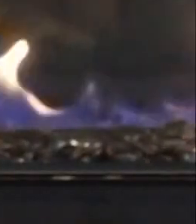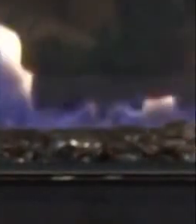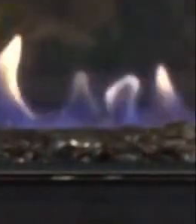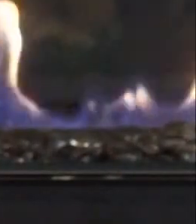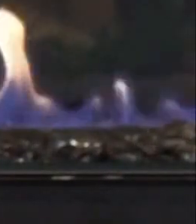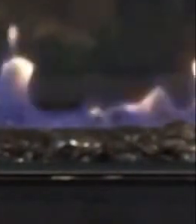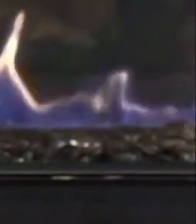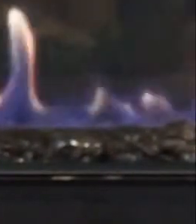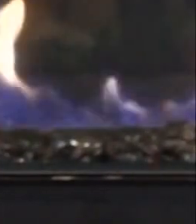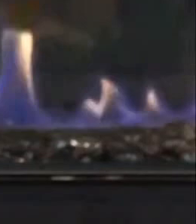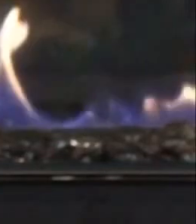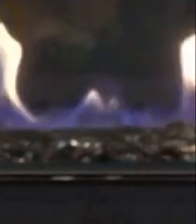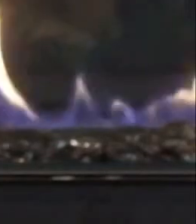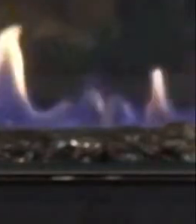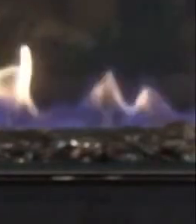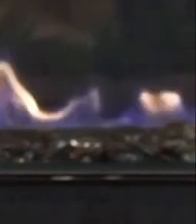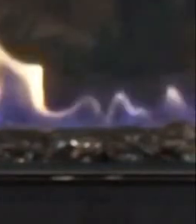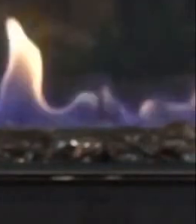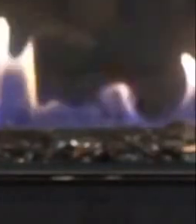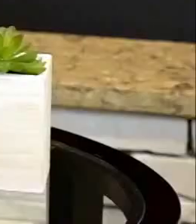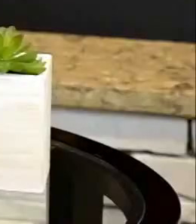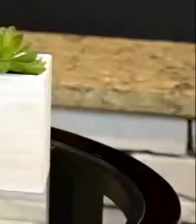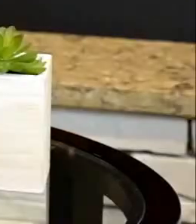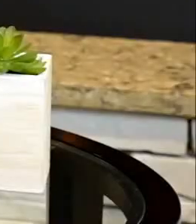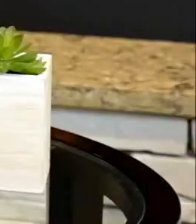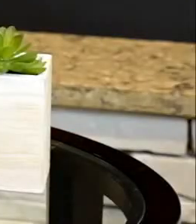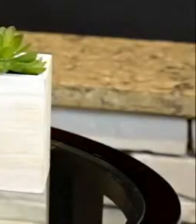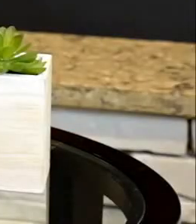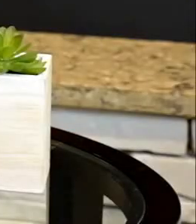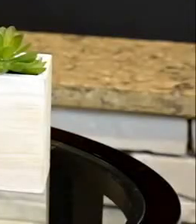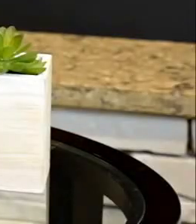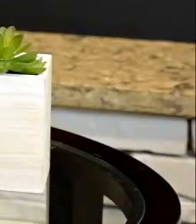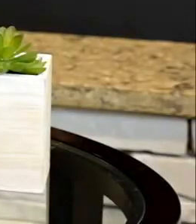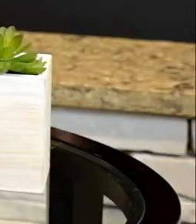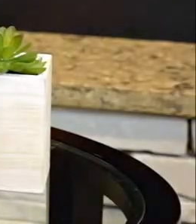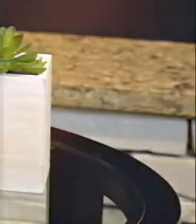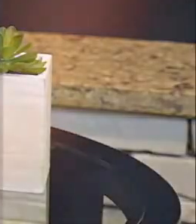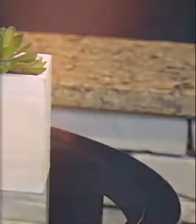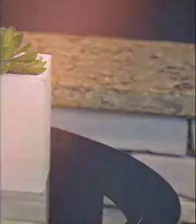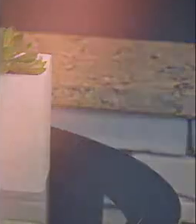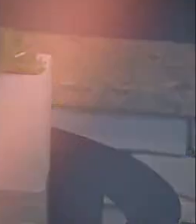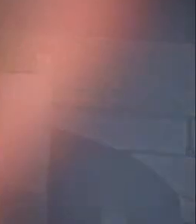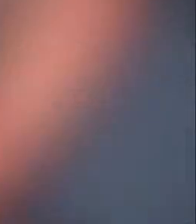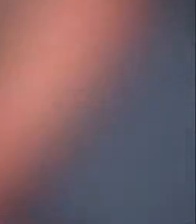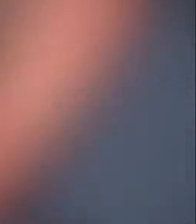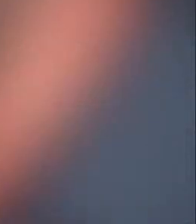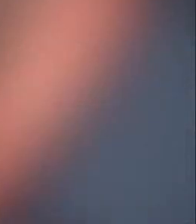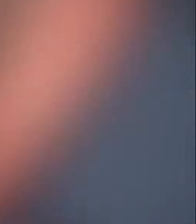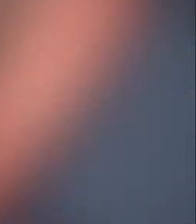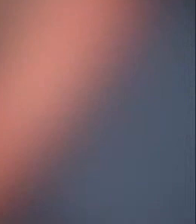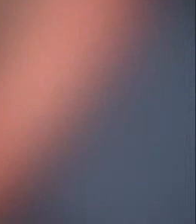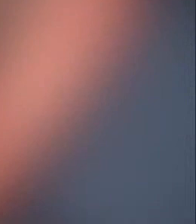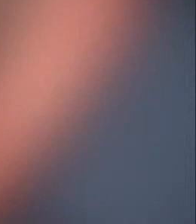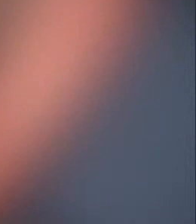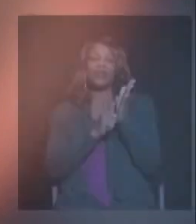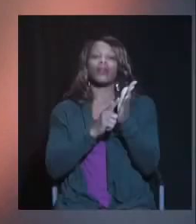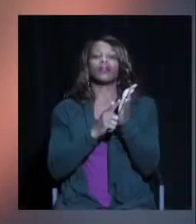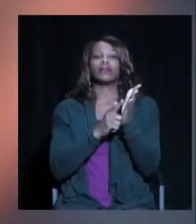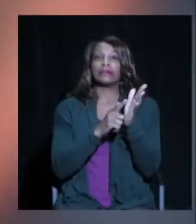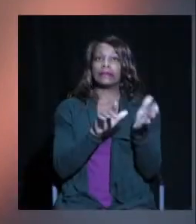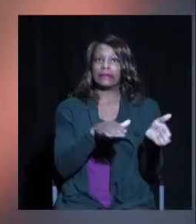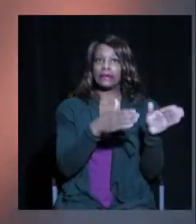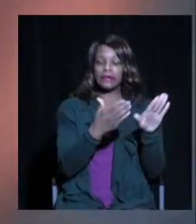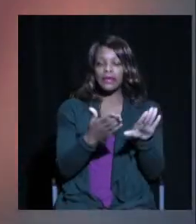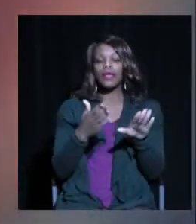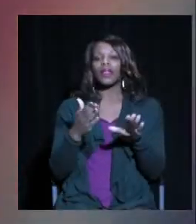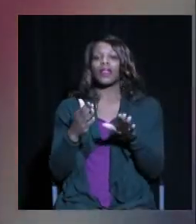to the day that I decided to accept Christ, everything was hectic. Recently lost my father-in-law. Marriage seemed like it was all